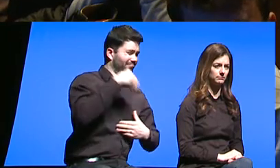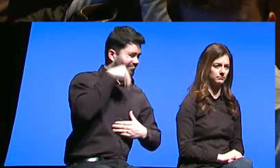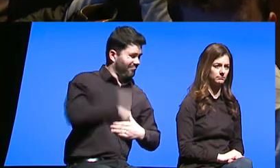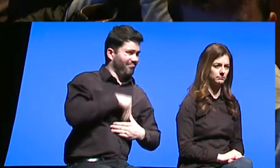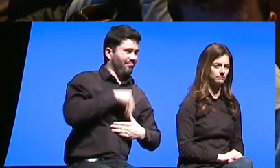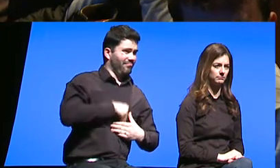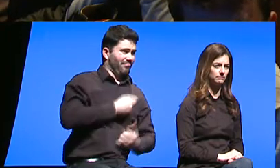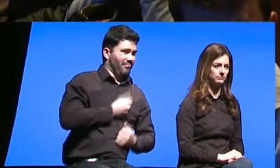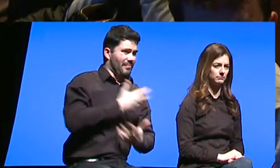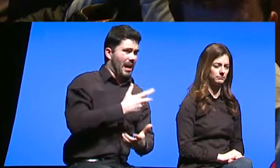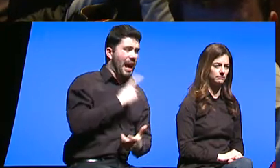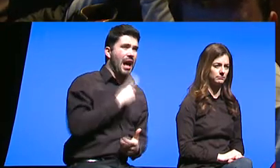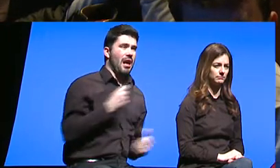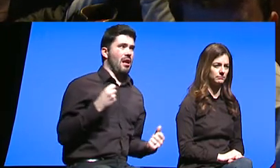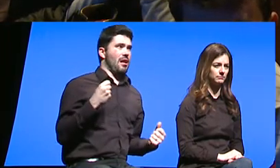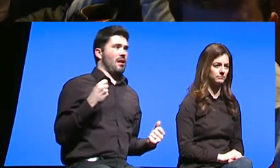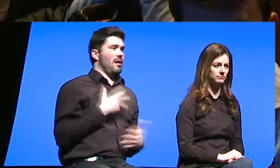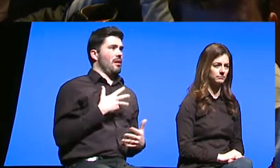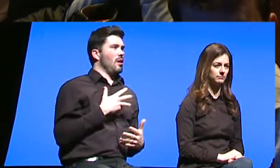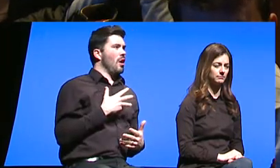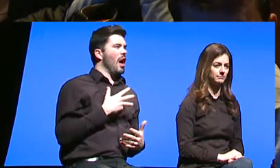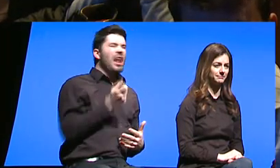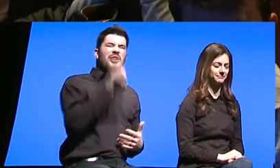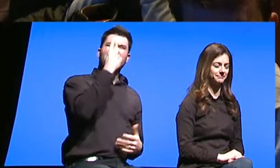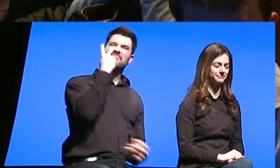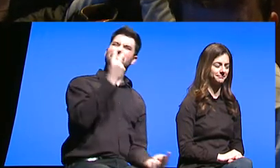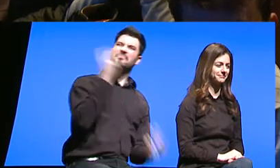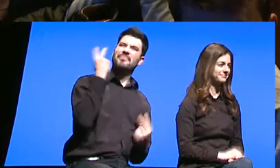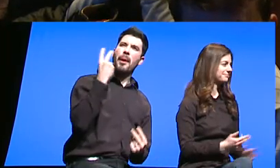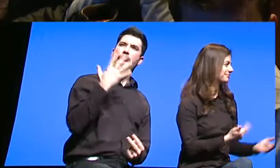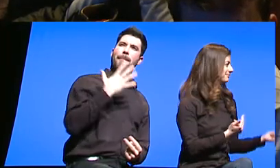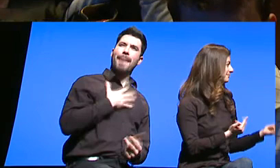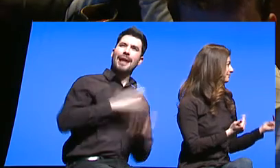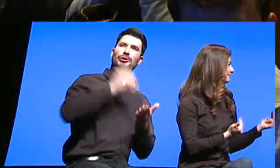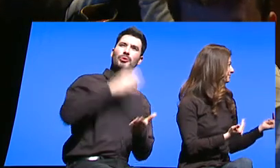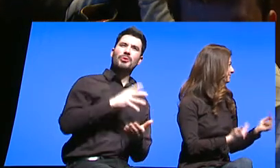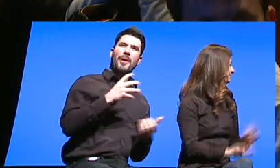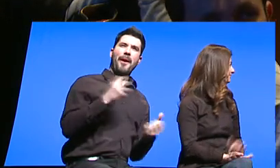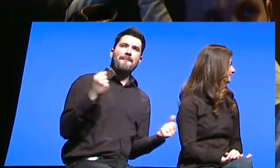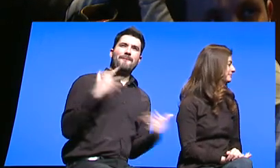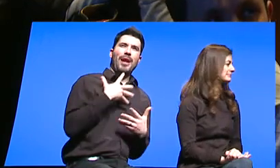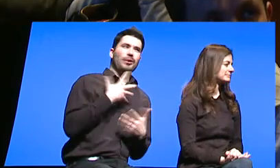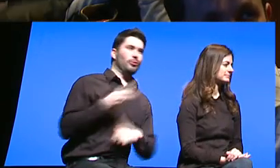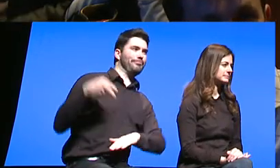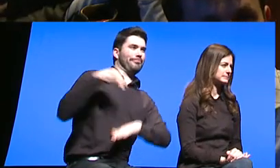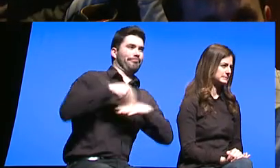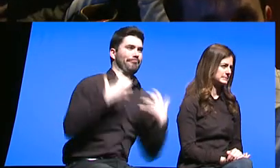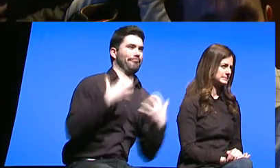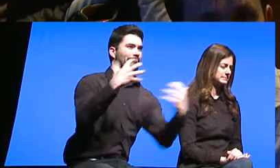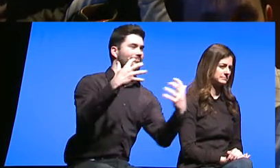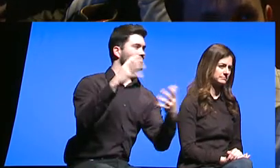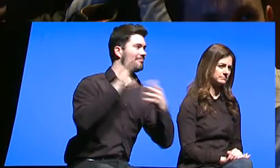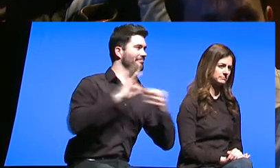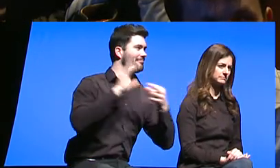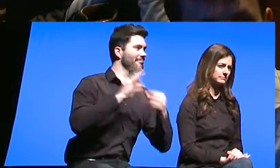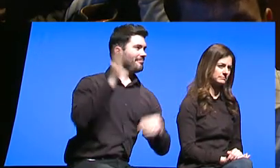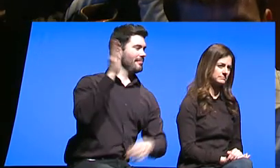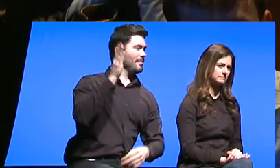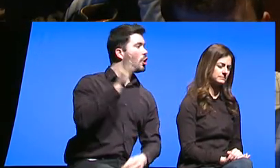students are so fearful about public speaking. And even if you set aside your faith